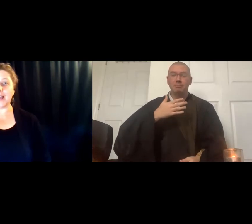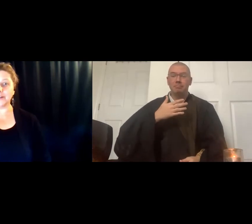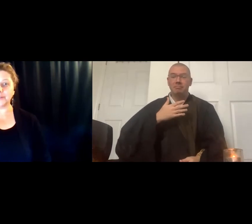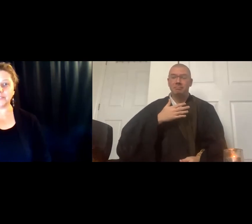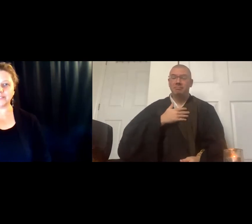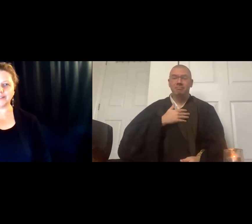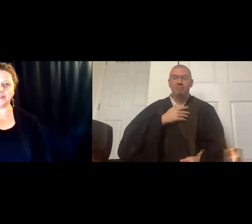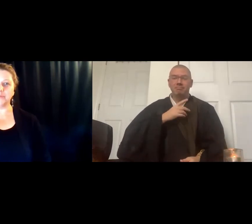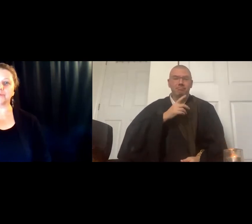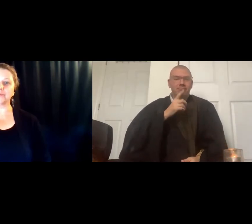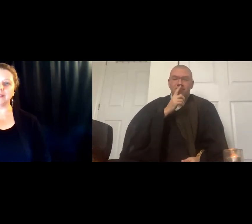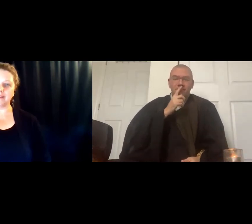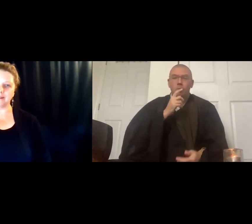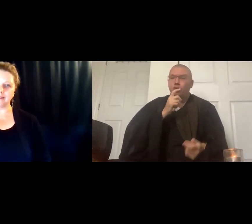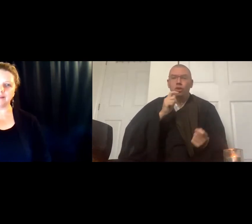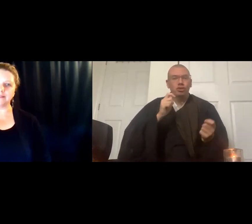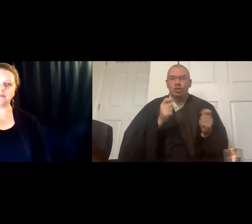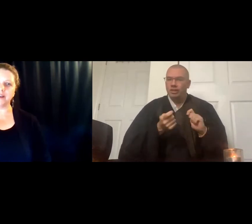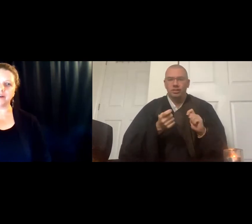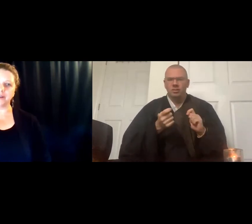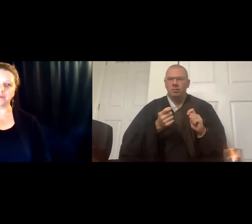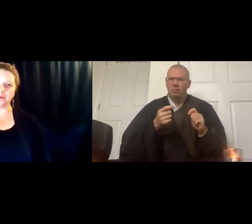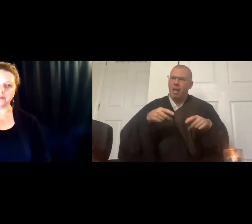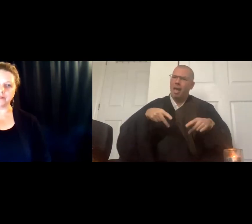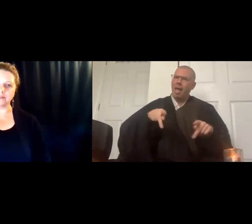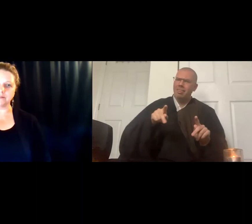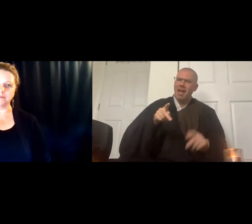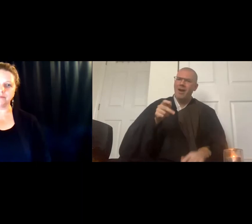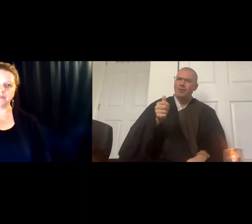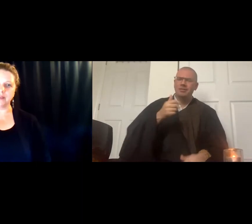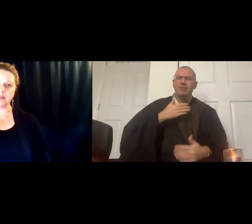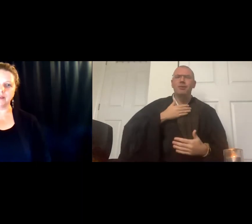And in our tradition, breathing is very important.